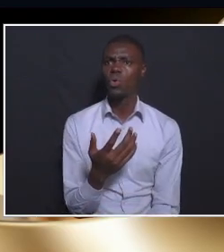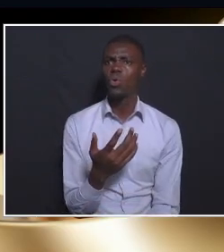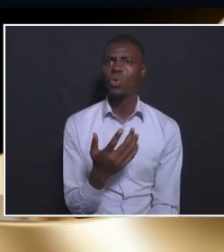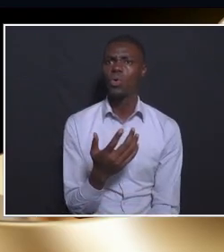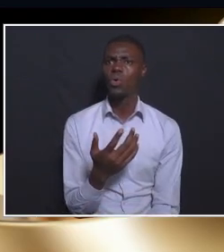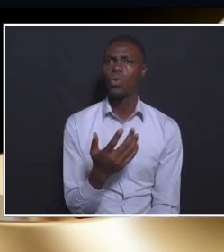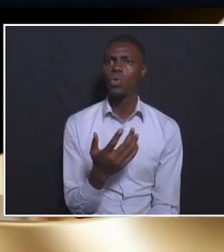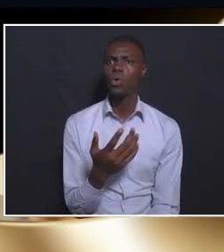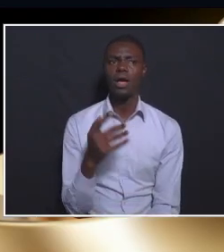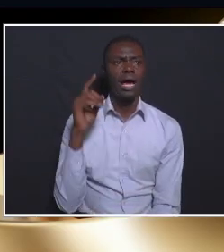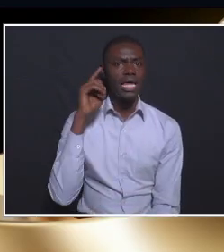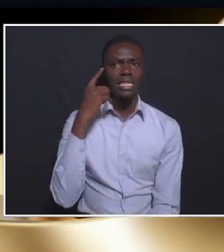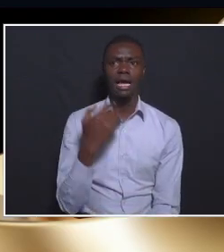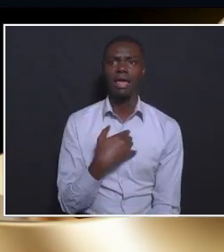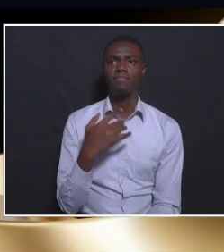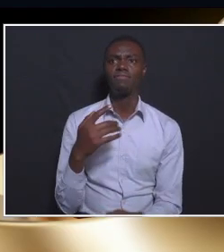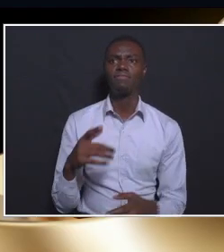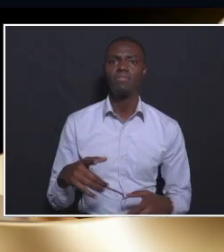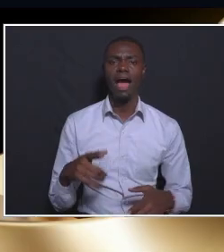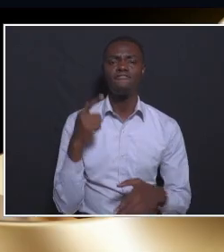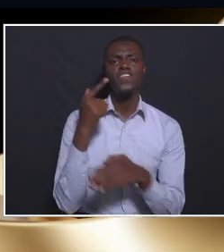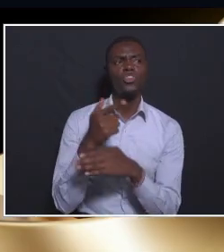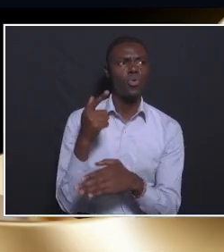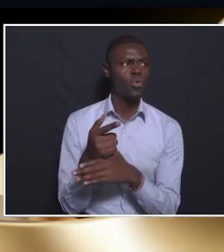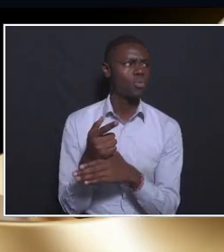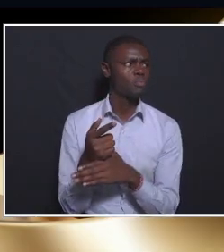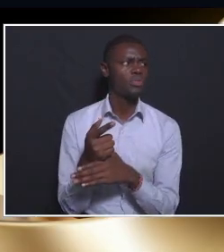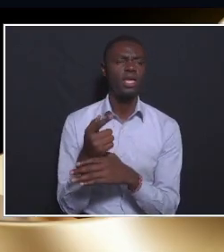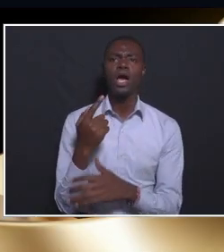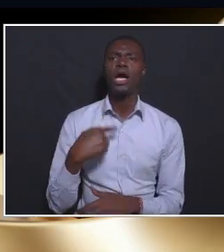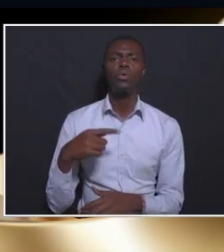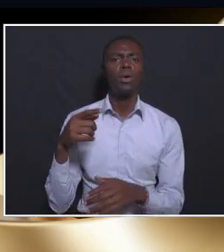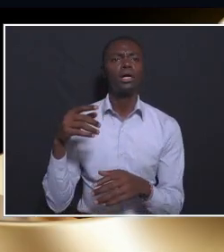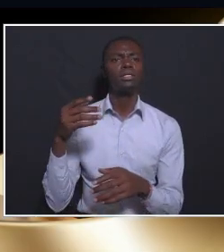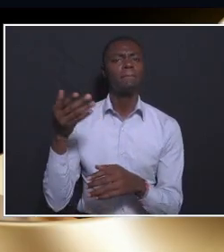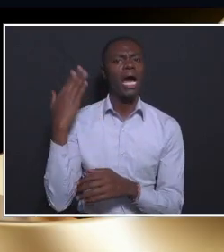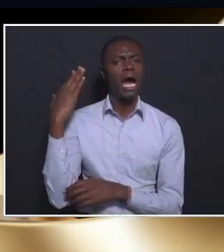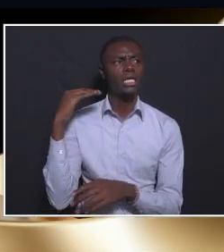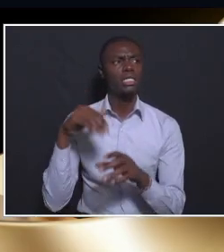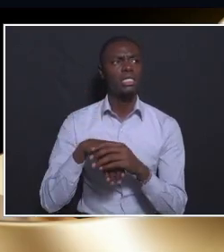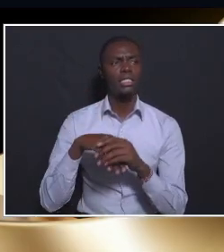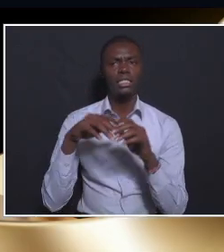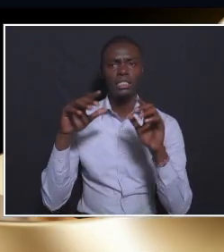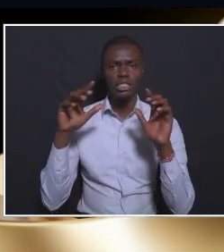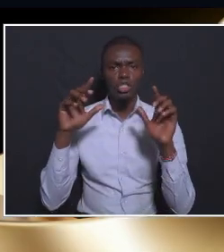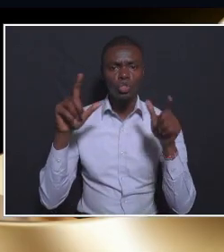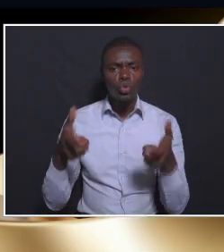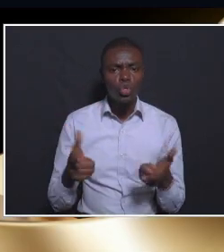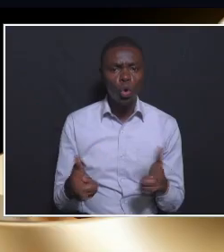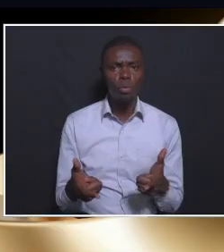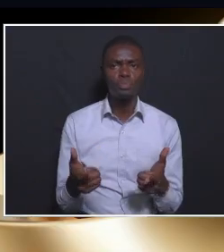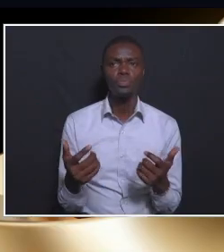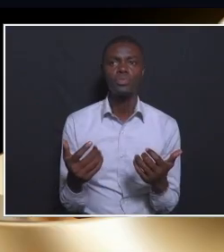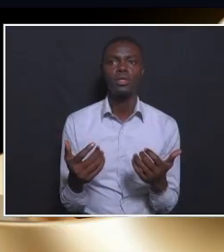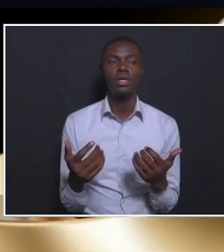I think I have that video. I have a video of, so we were in studio, and back home we have what we call